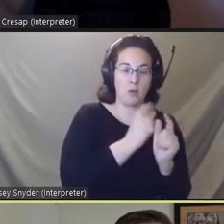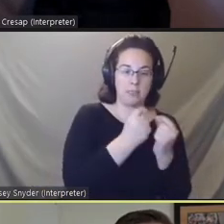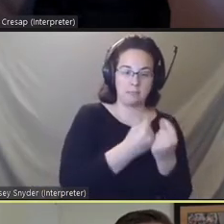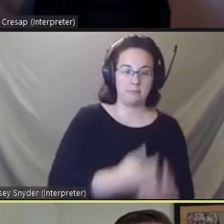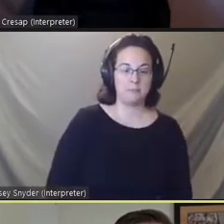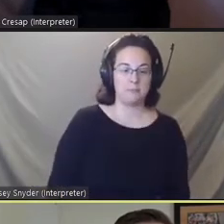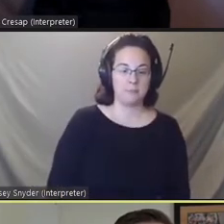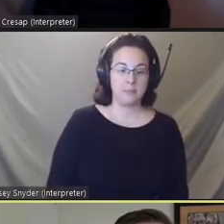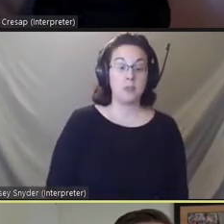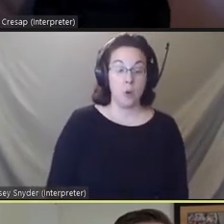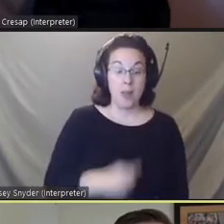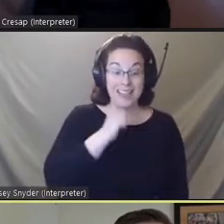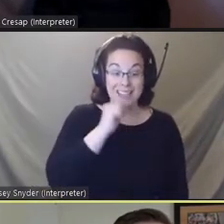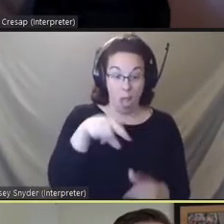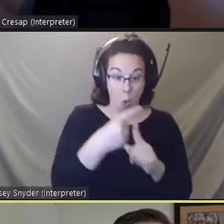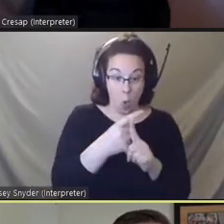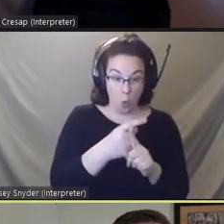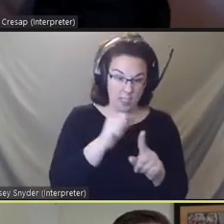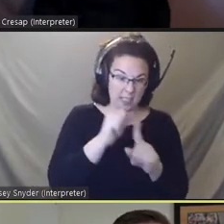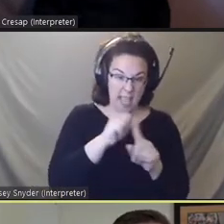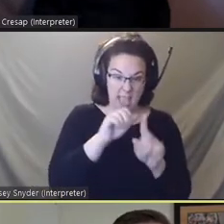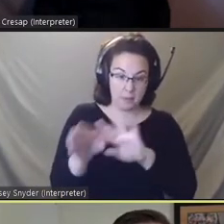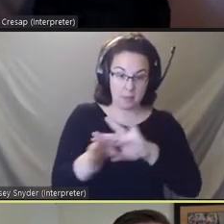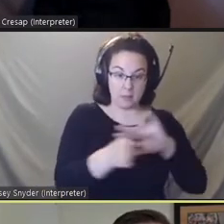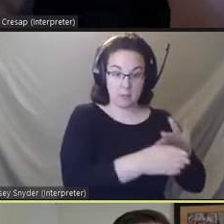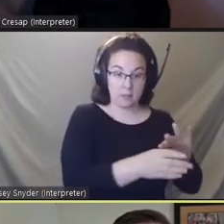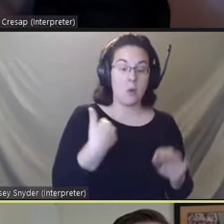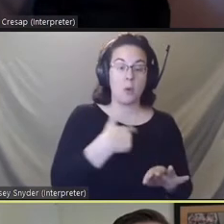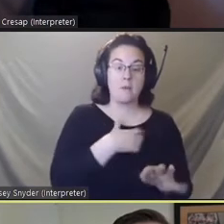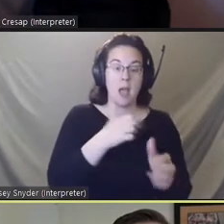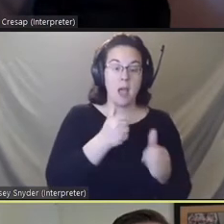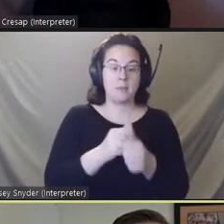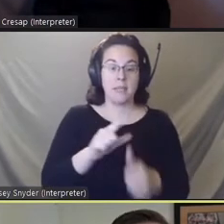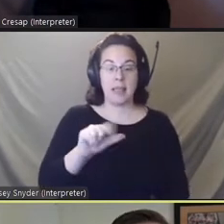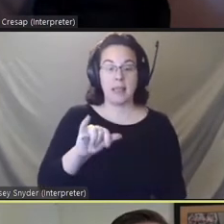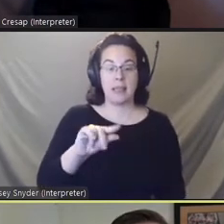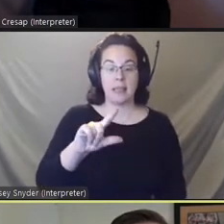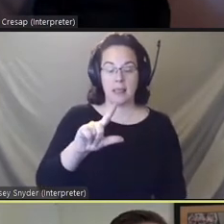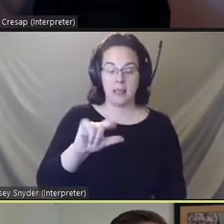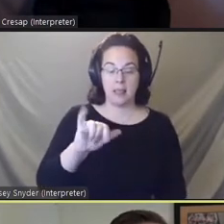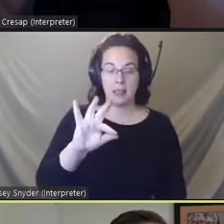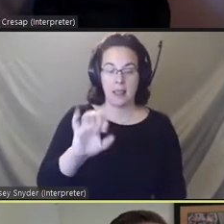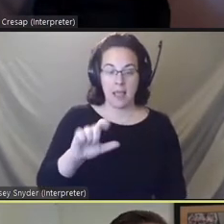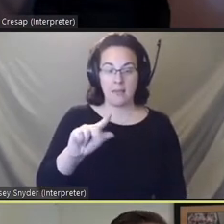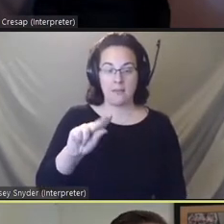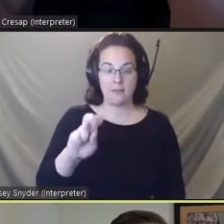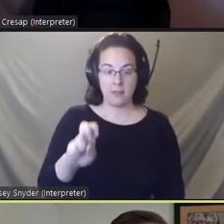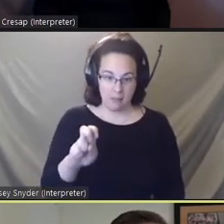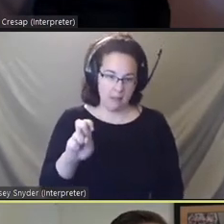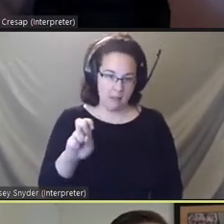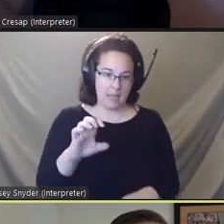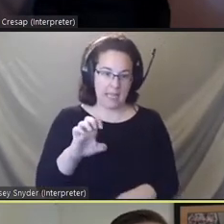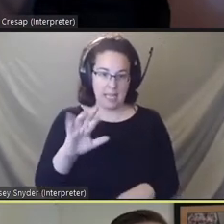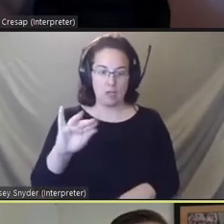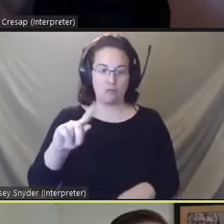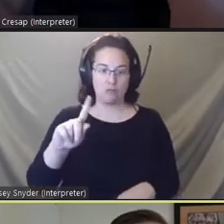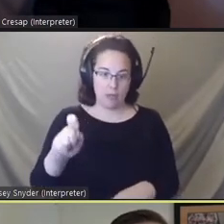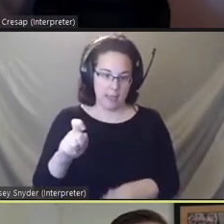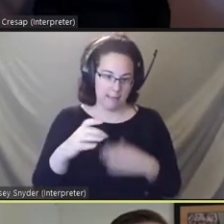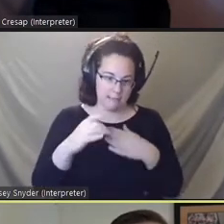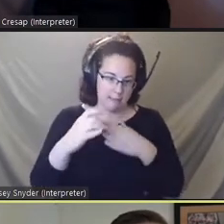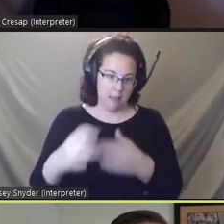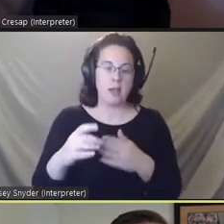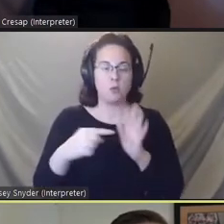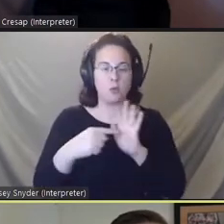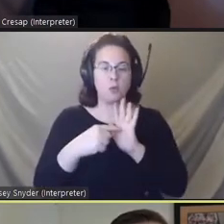Beyond scams, we've also updated the Lifeline and E-Rate consumer guides to reflect COVID-19 related waivers and